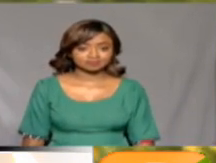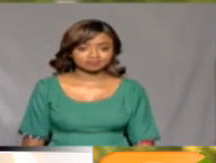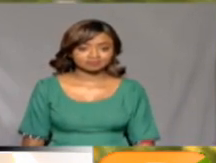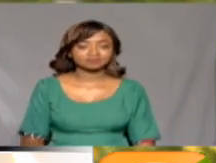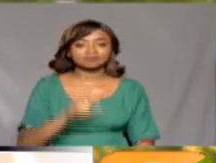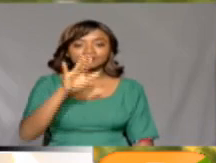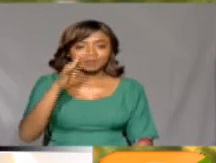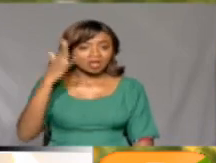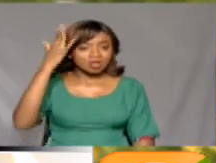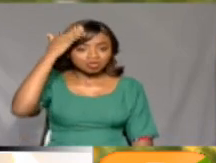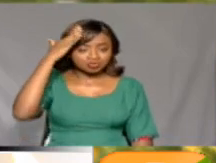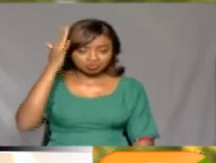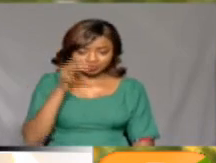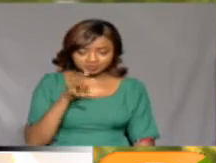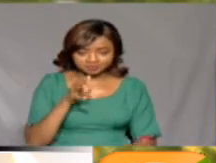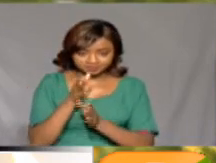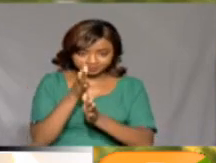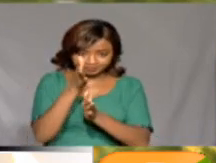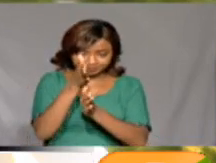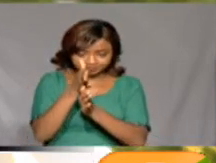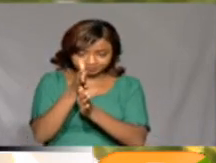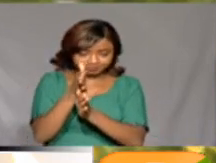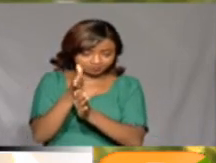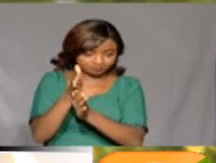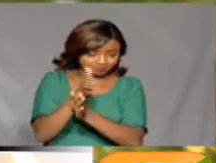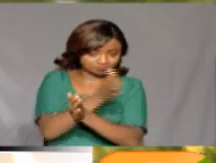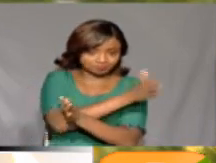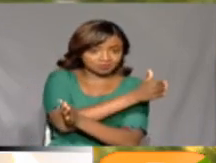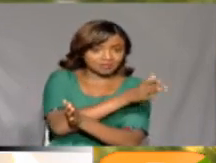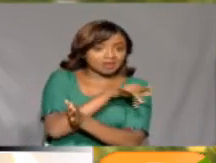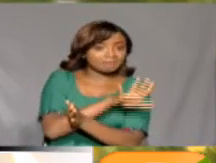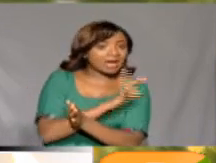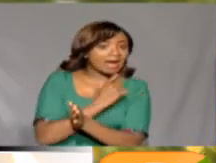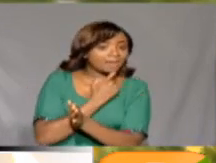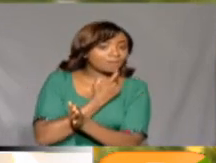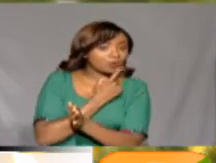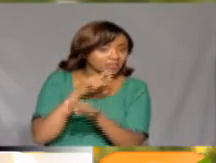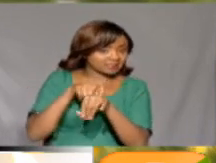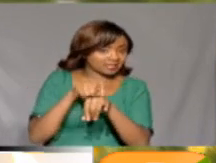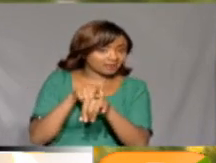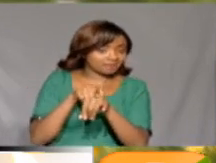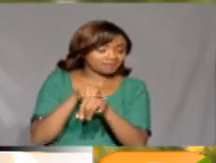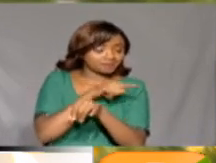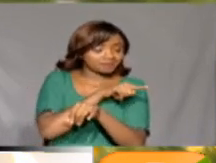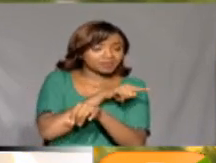era. You must judge Moi against